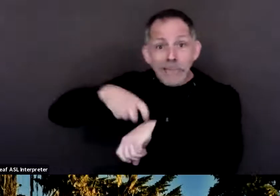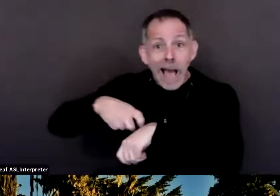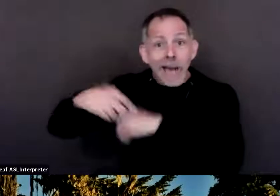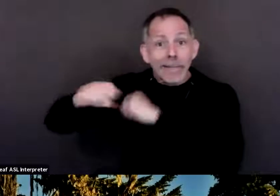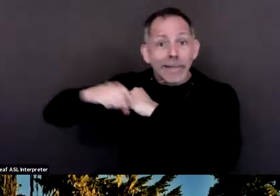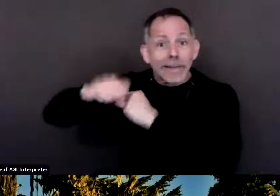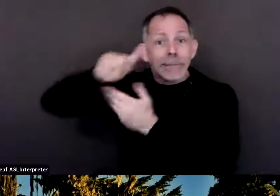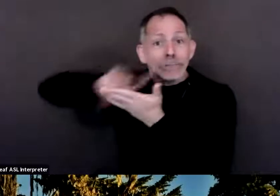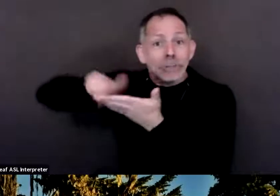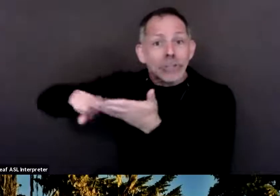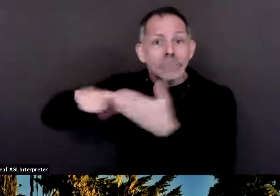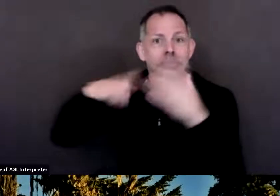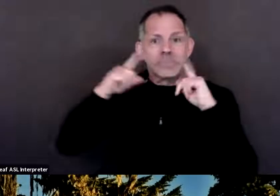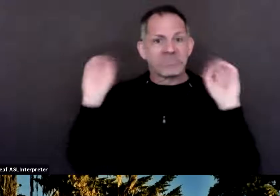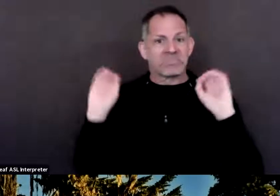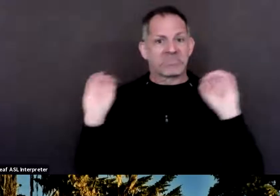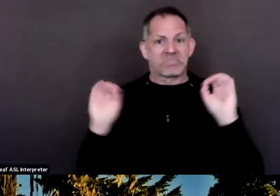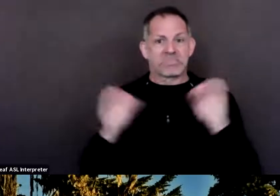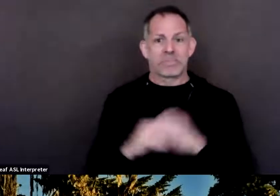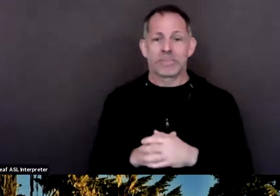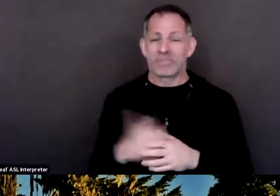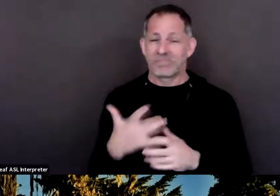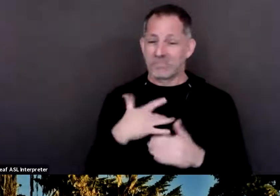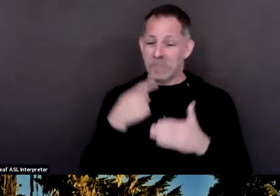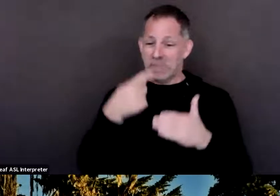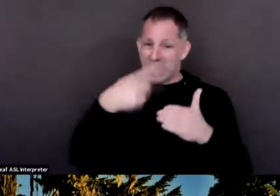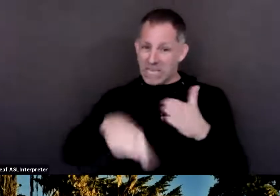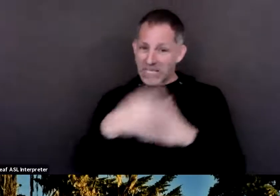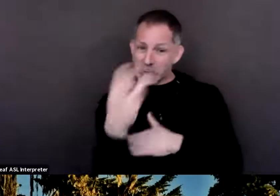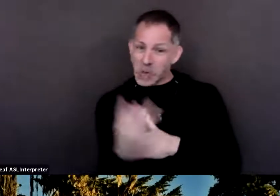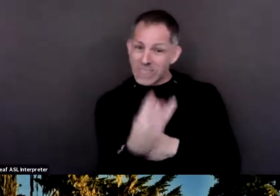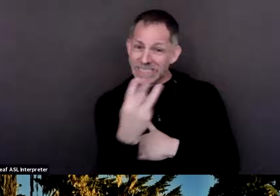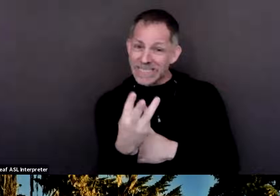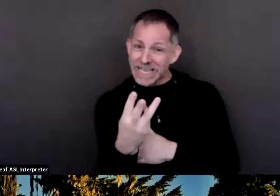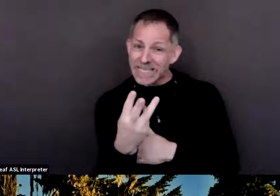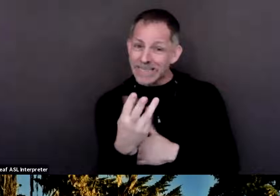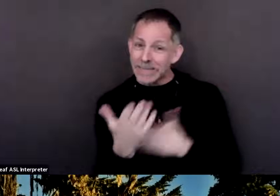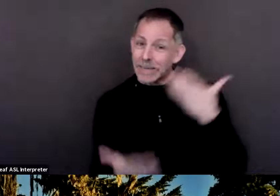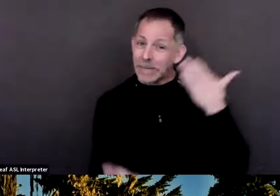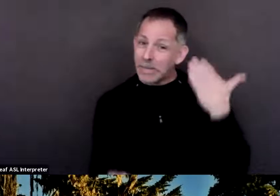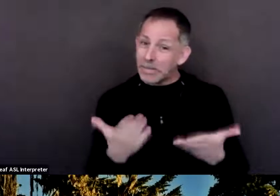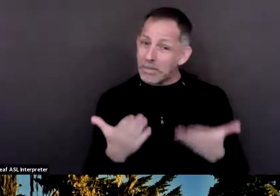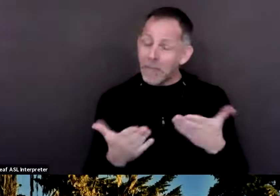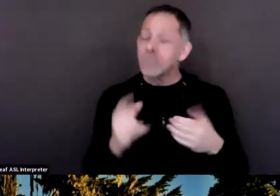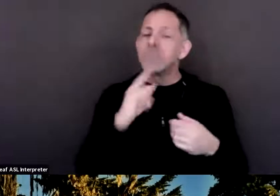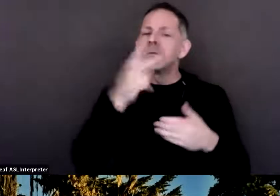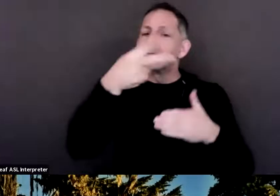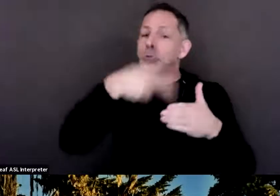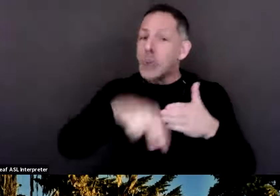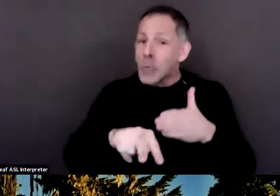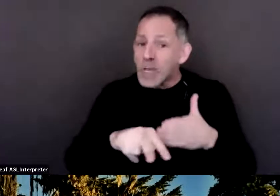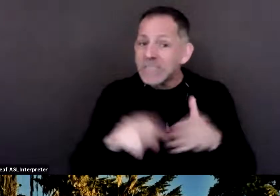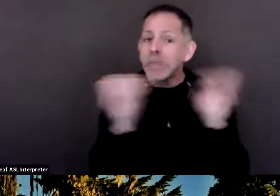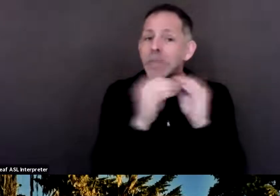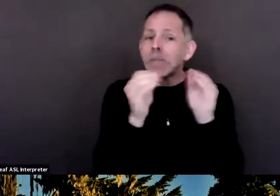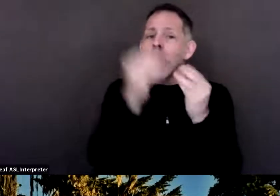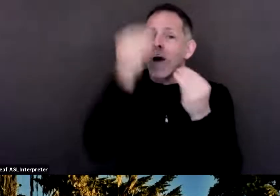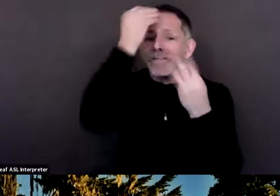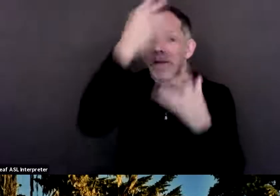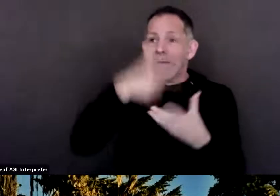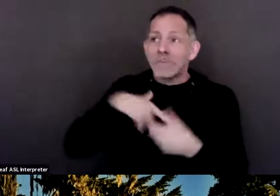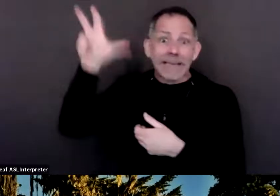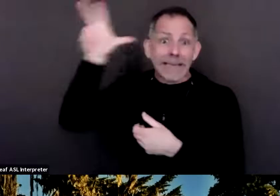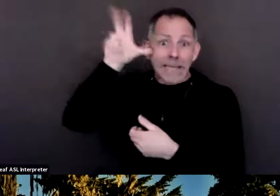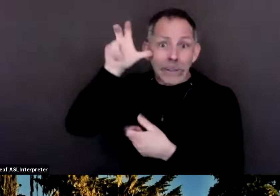next week. And then it's probably going to be another week for that guidance to reach implementation. So I think we're